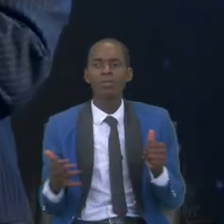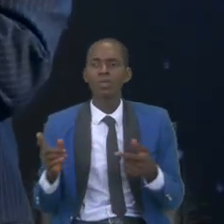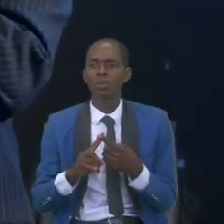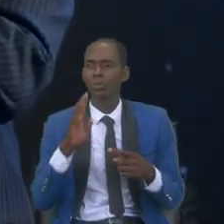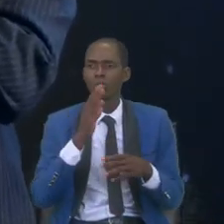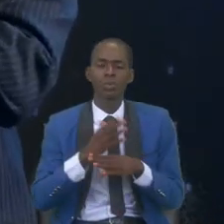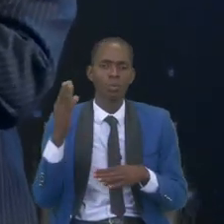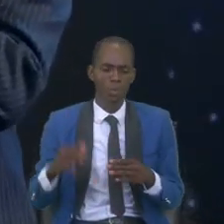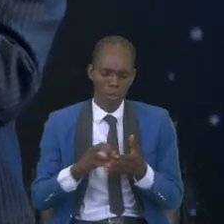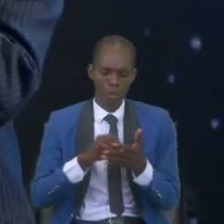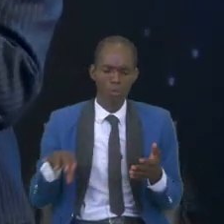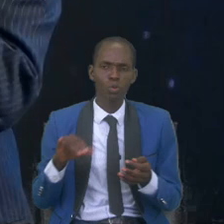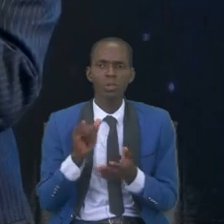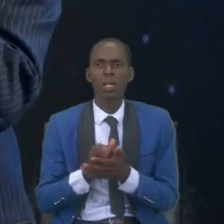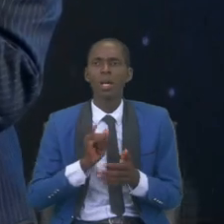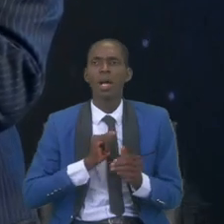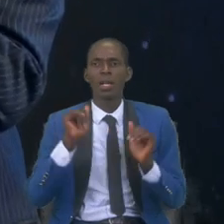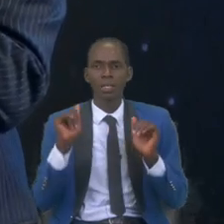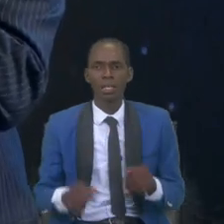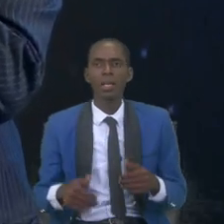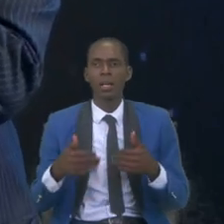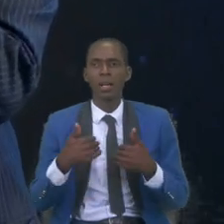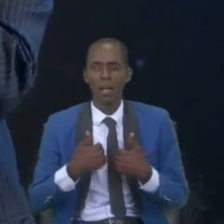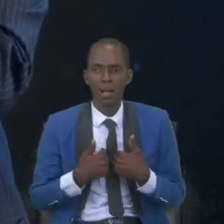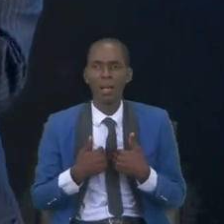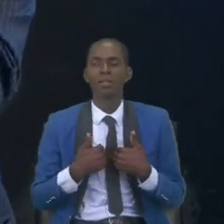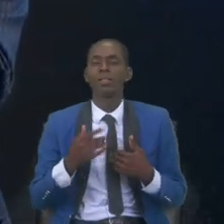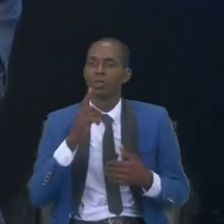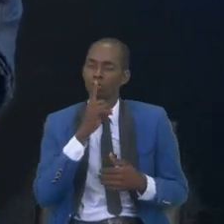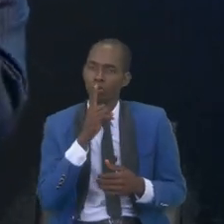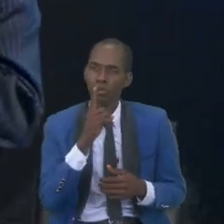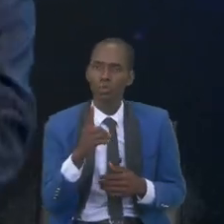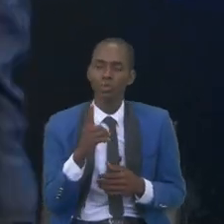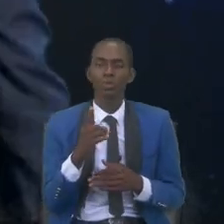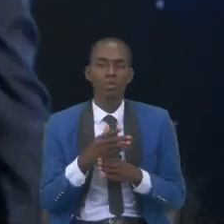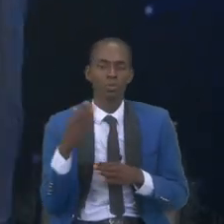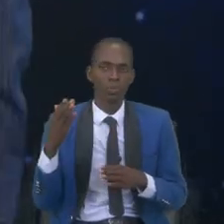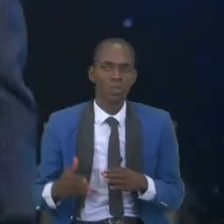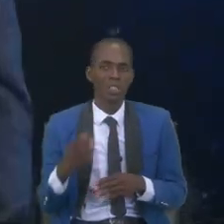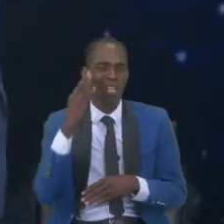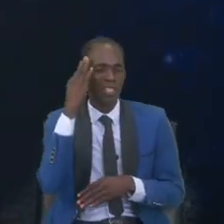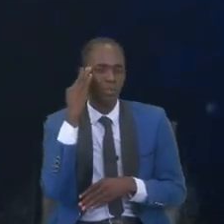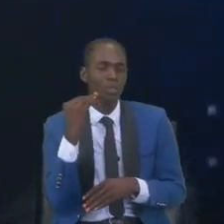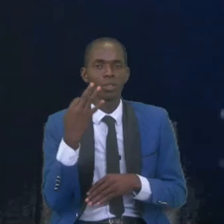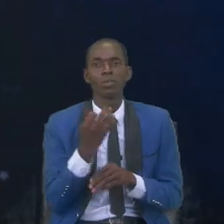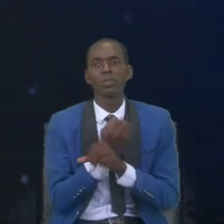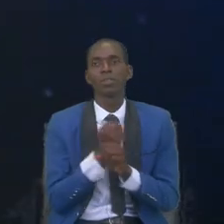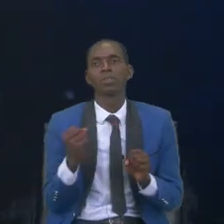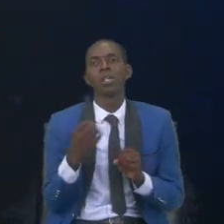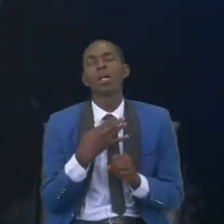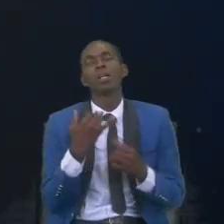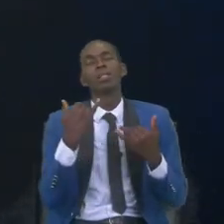removed so I can have real, definite experience of salvation. And now, Lord,